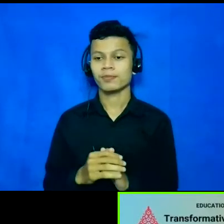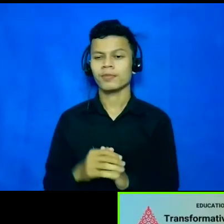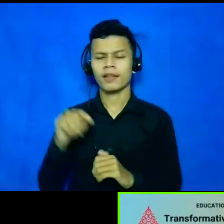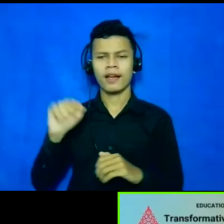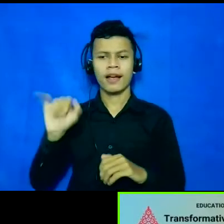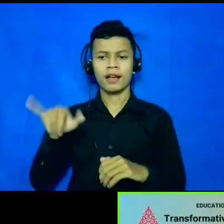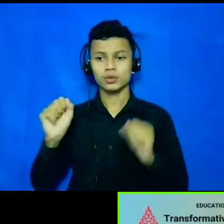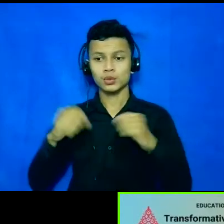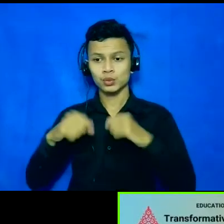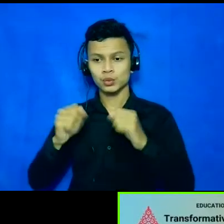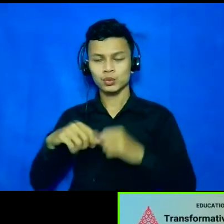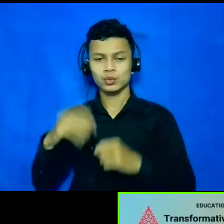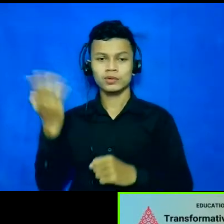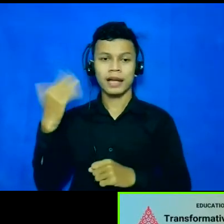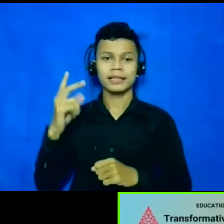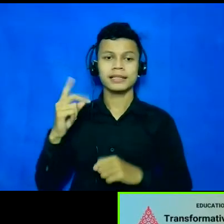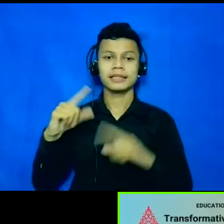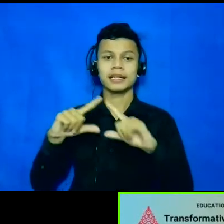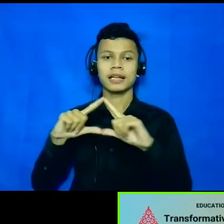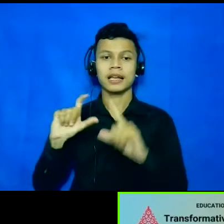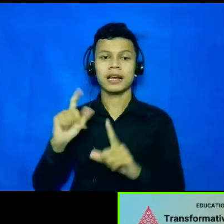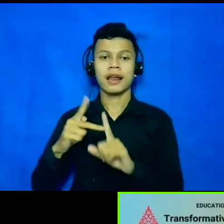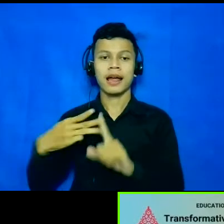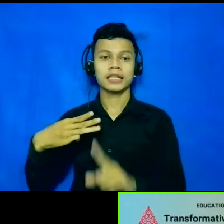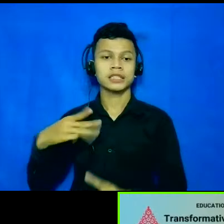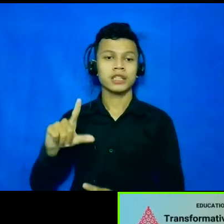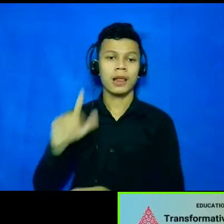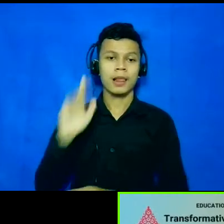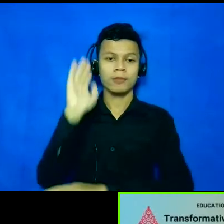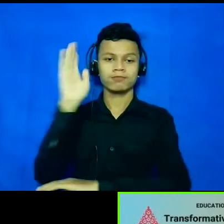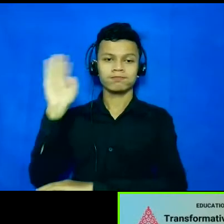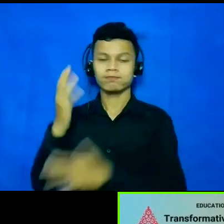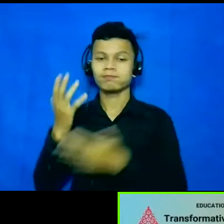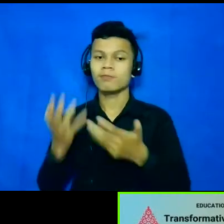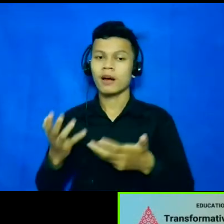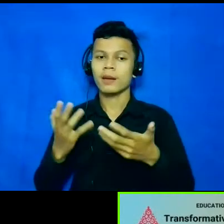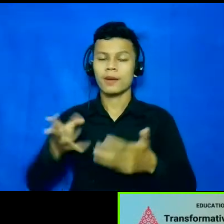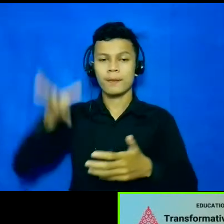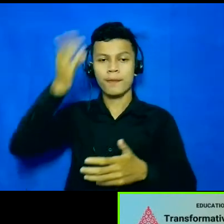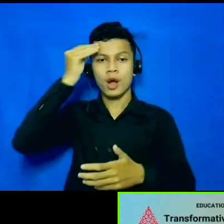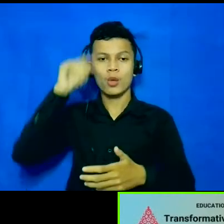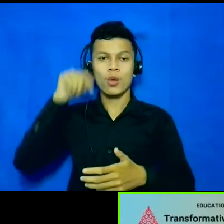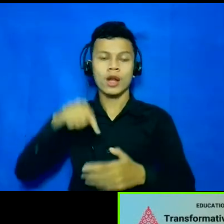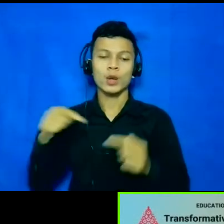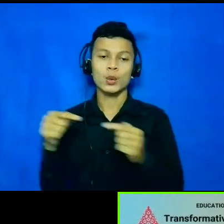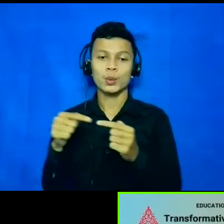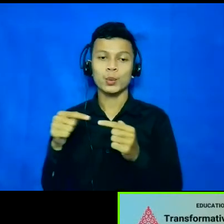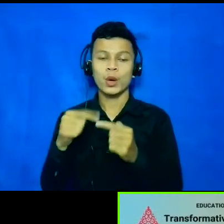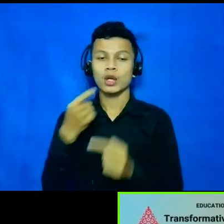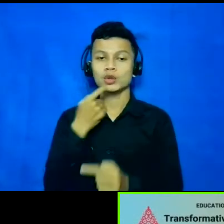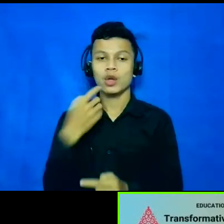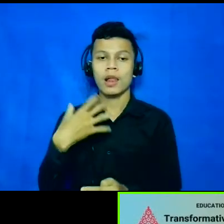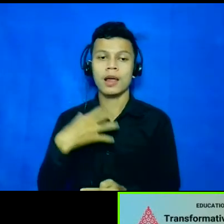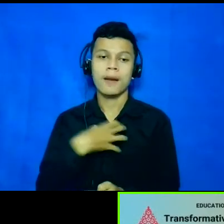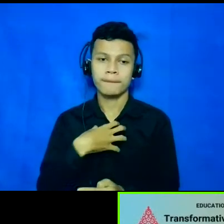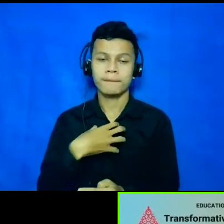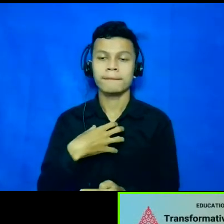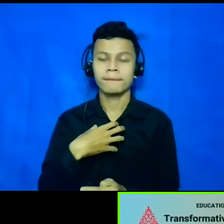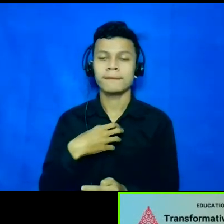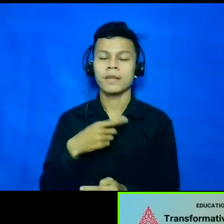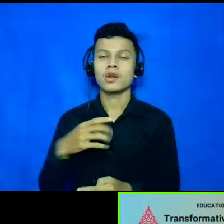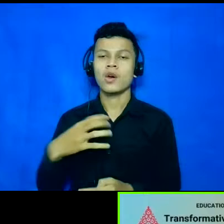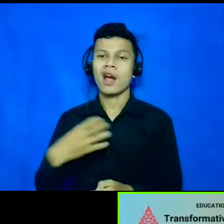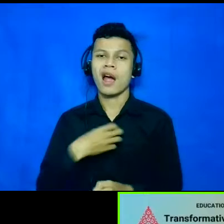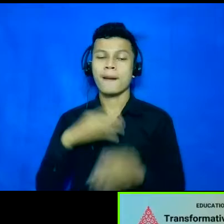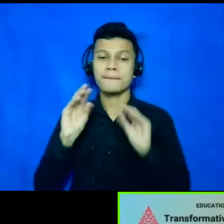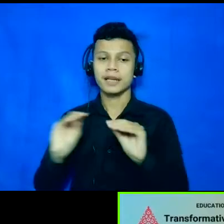statement earlier about how knowledge is actually a human rights, which is widely protected not only as the right to education, but also part of our freedom